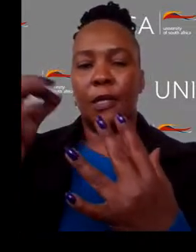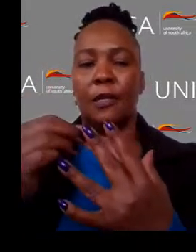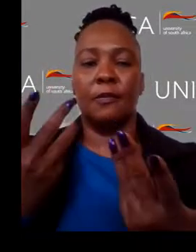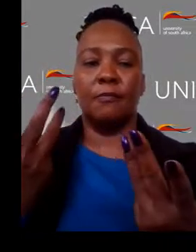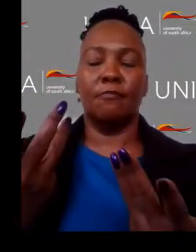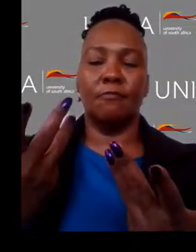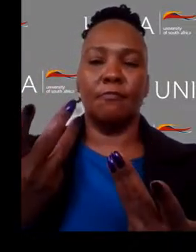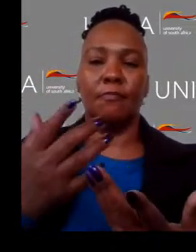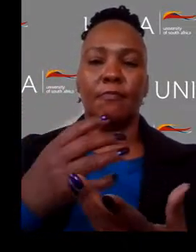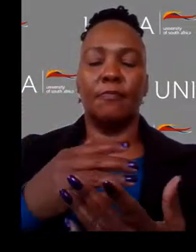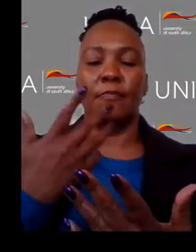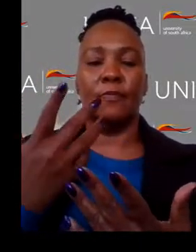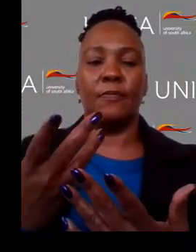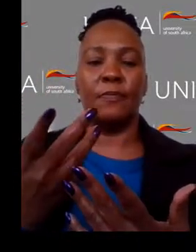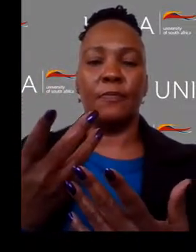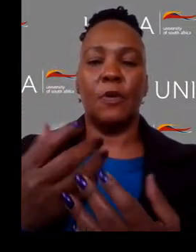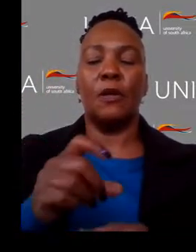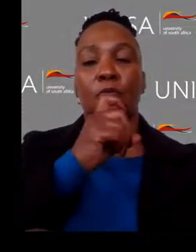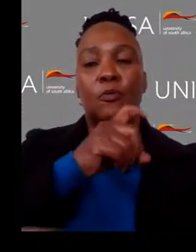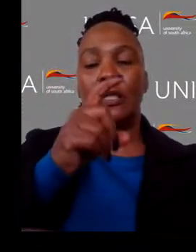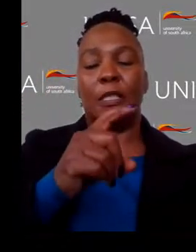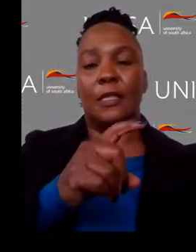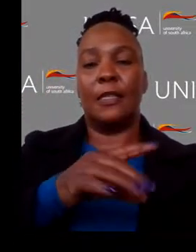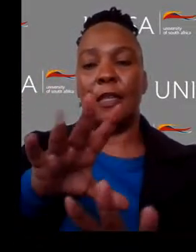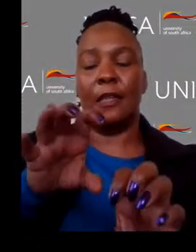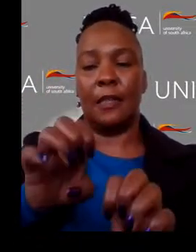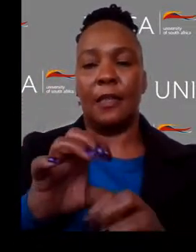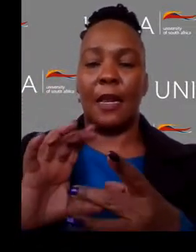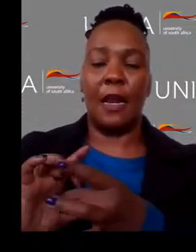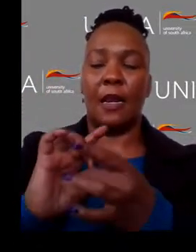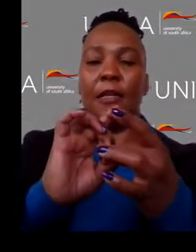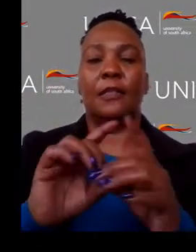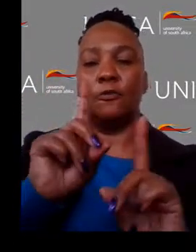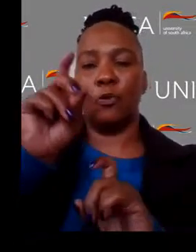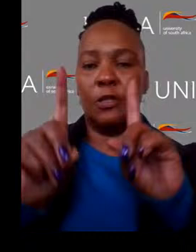say, prioritize exam-related questions. So